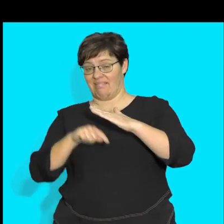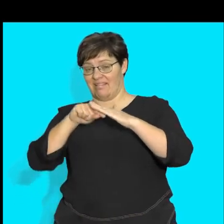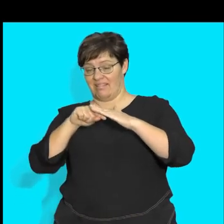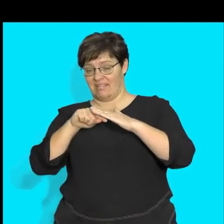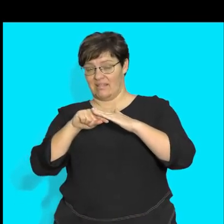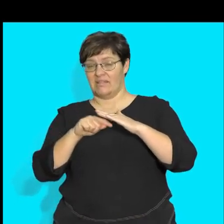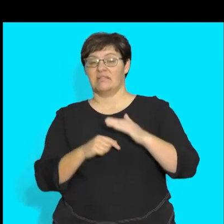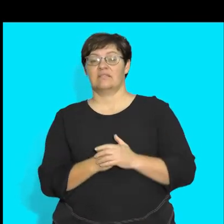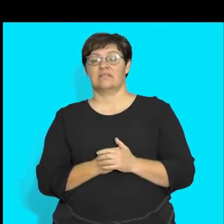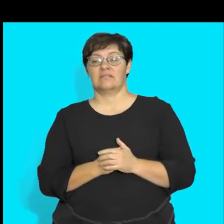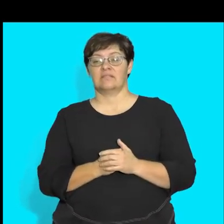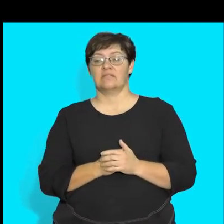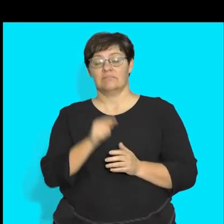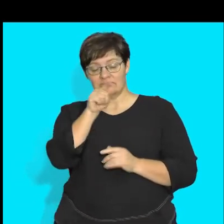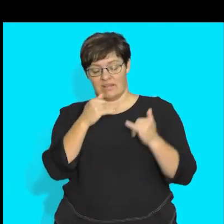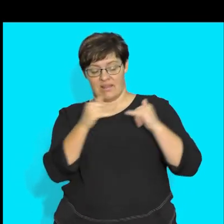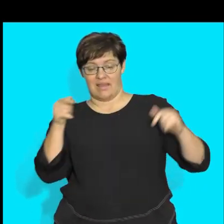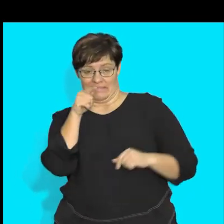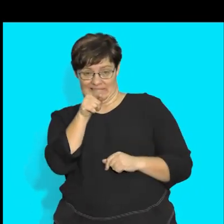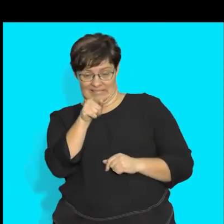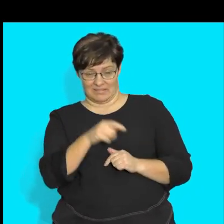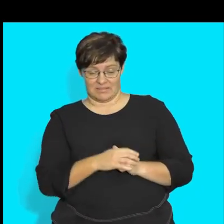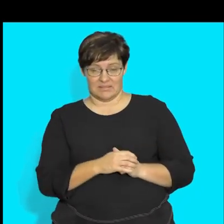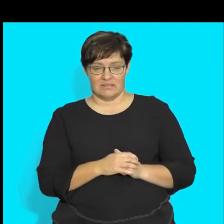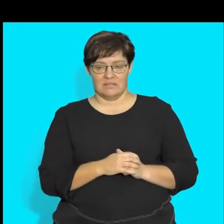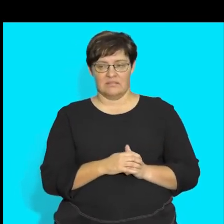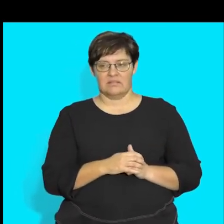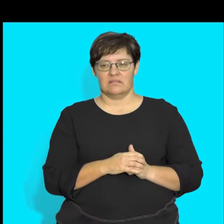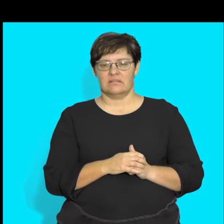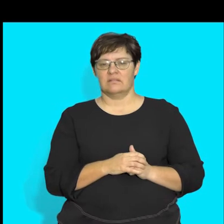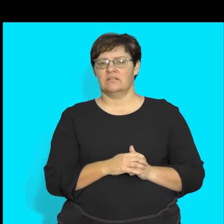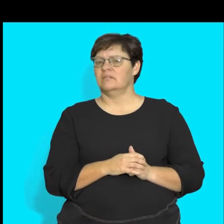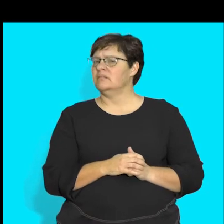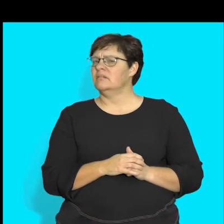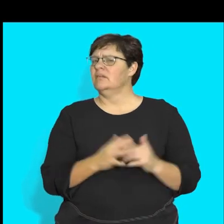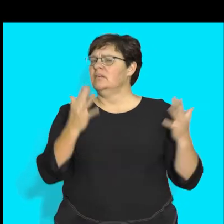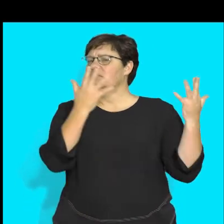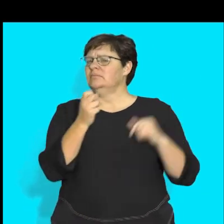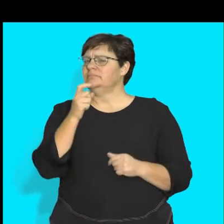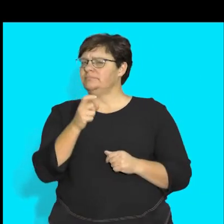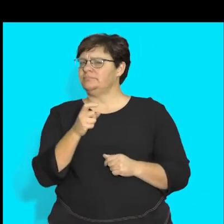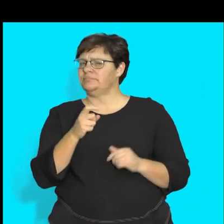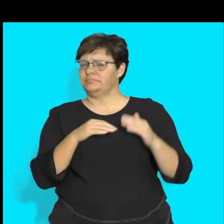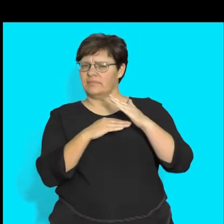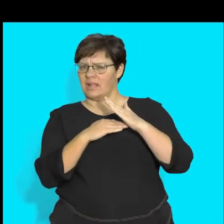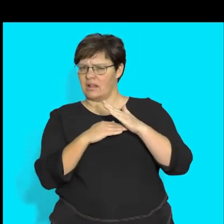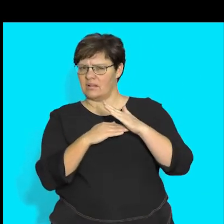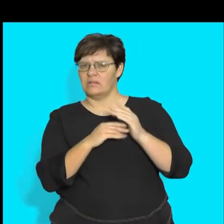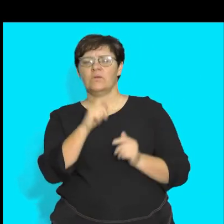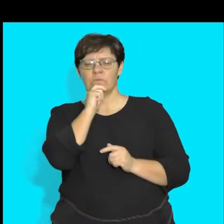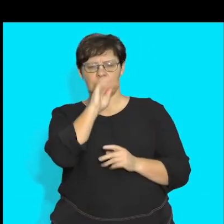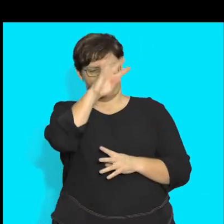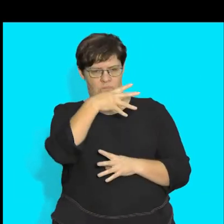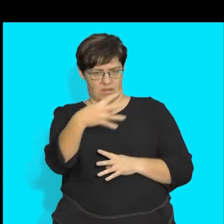angle of this line. Now, how did I calculate the angle of inclination? I use the